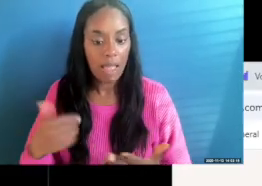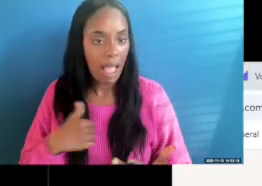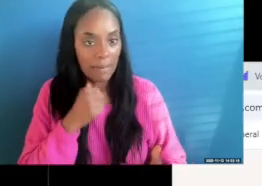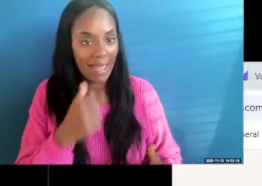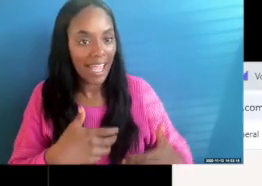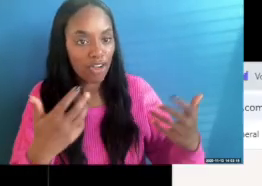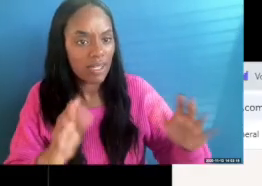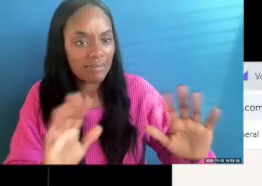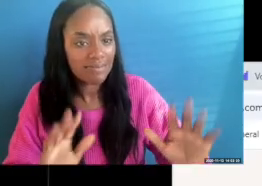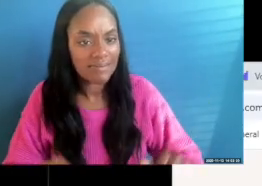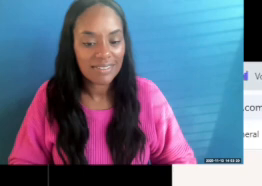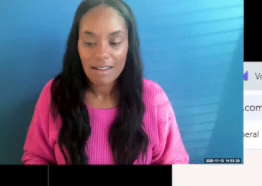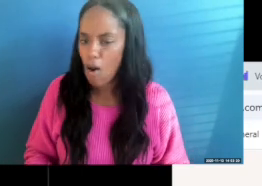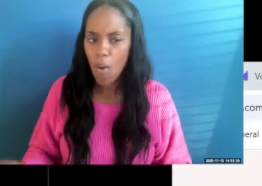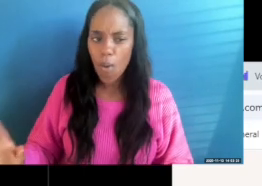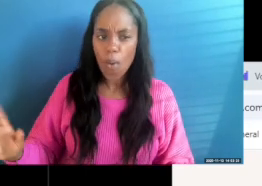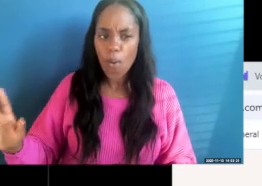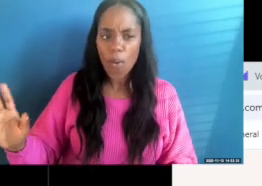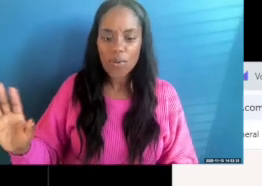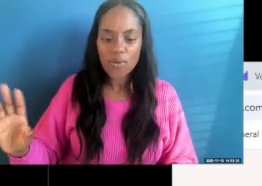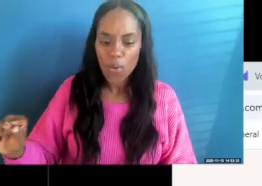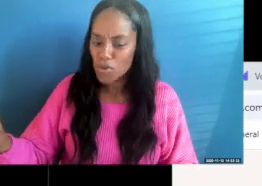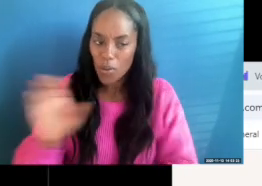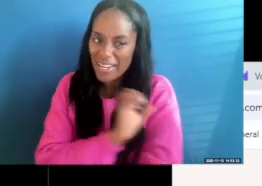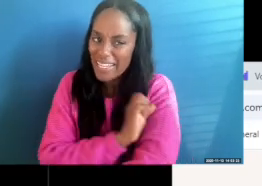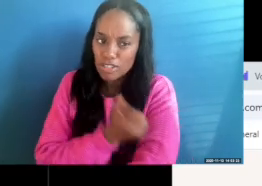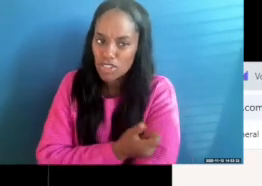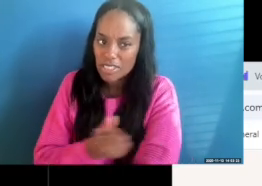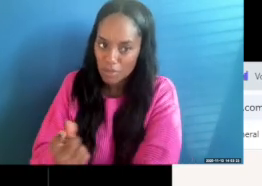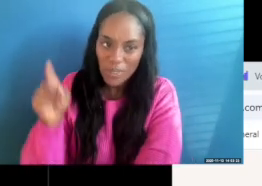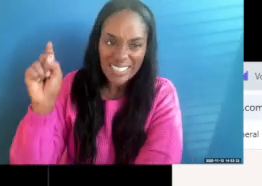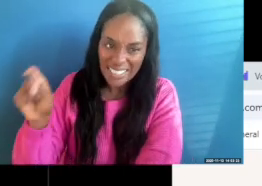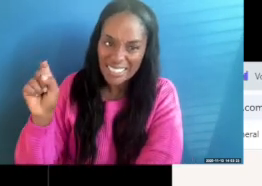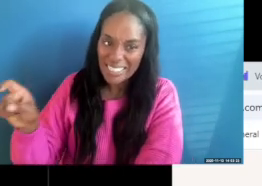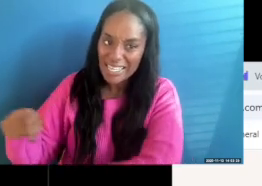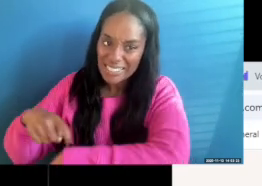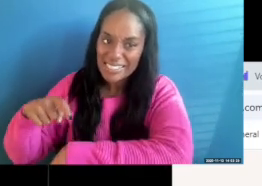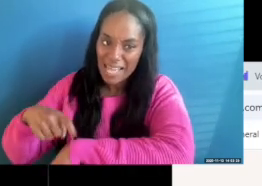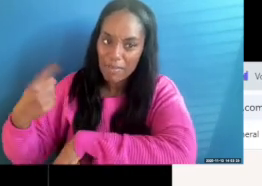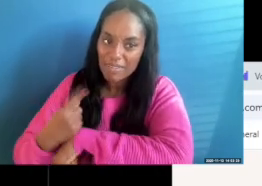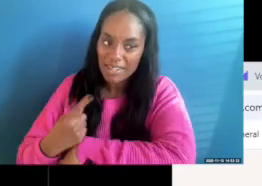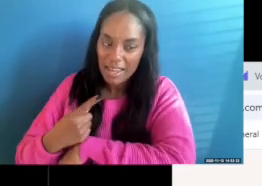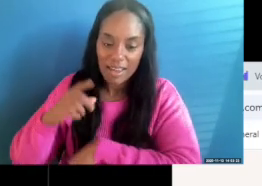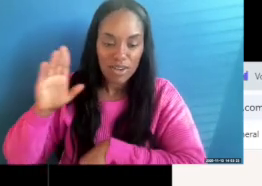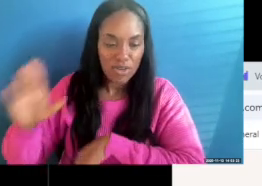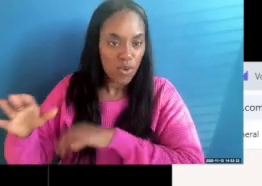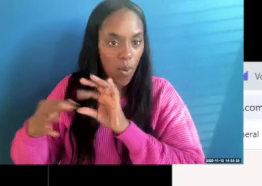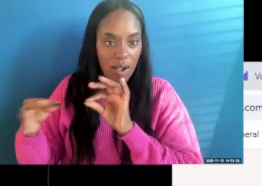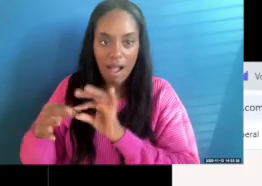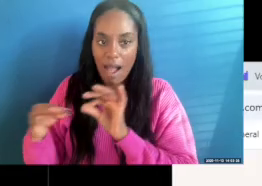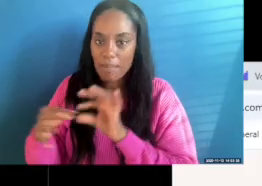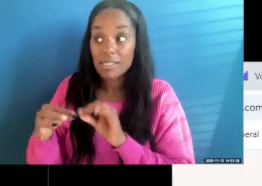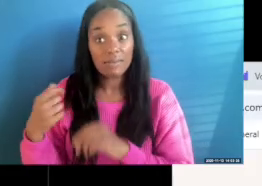down at least 3 problems with 1 of our efforts. Then we're talking about progress for all. Thank you. Thank you,